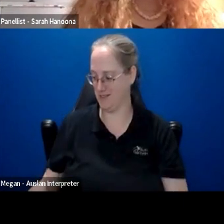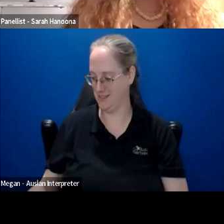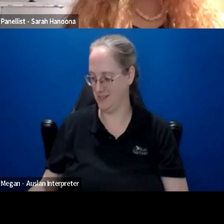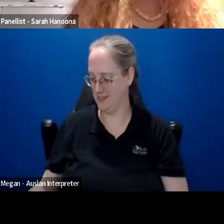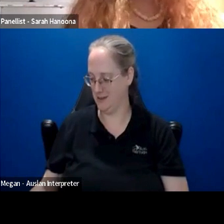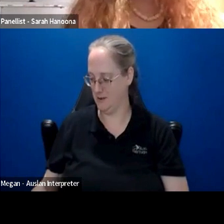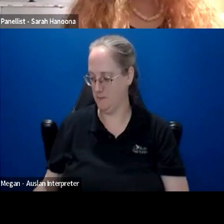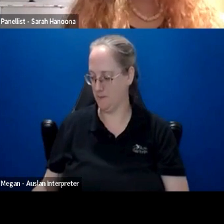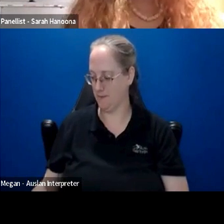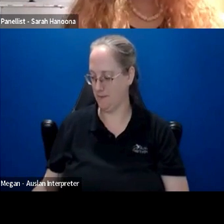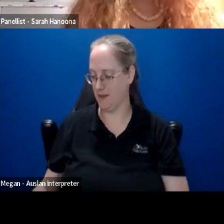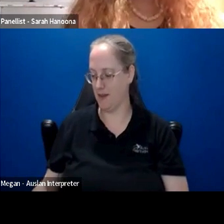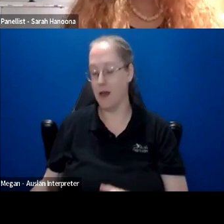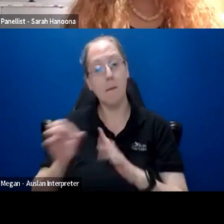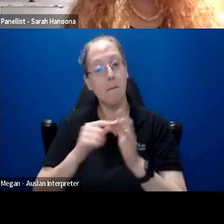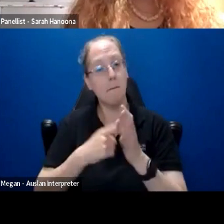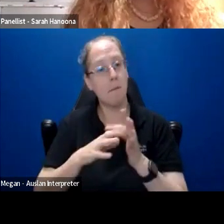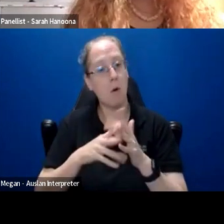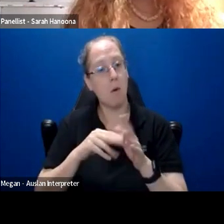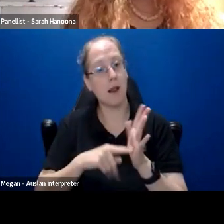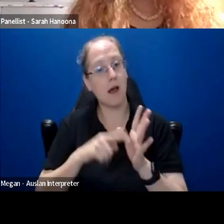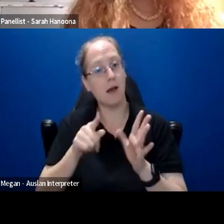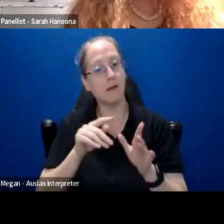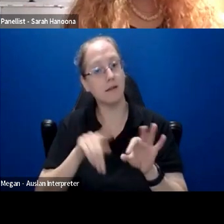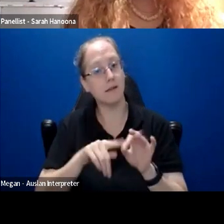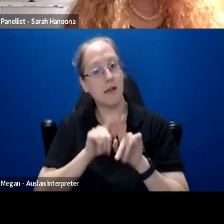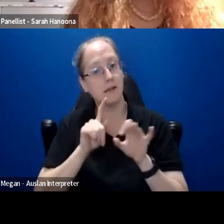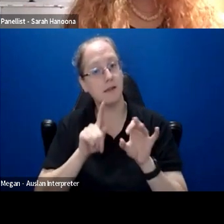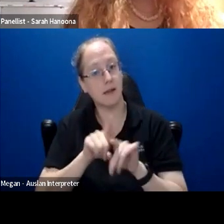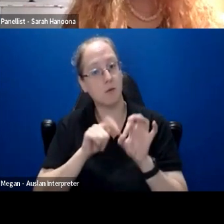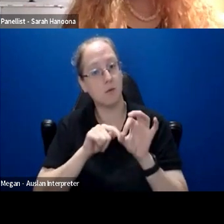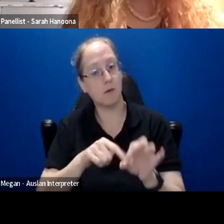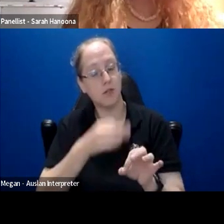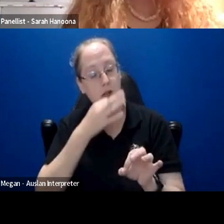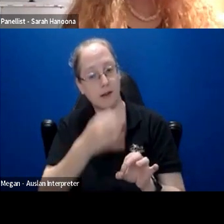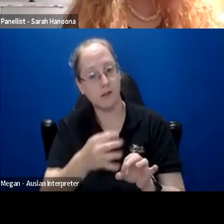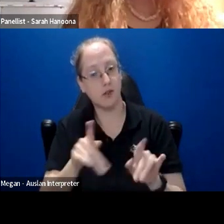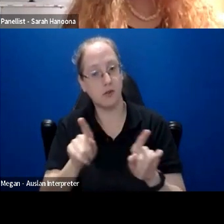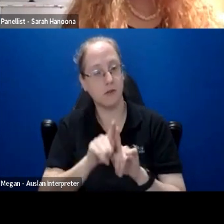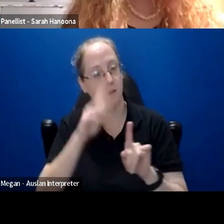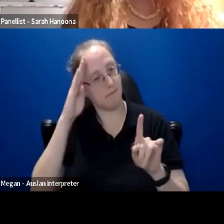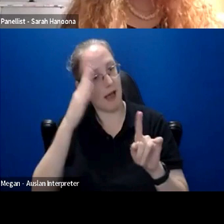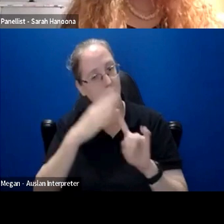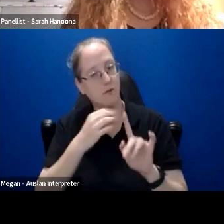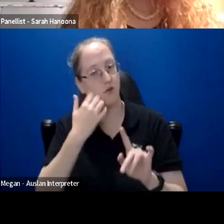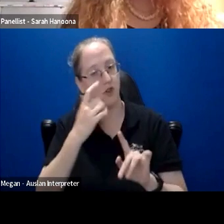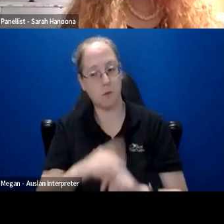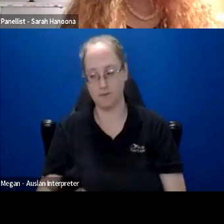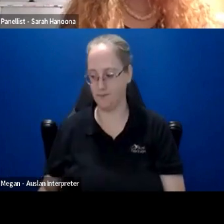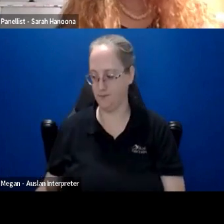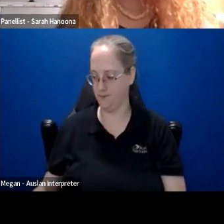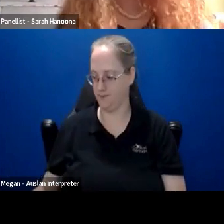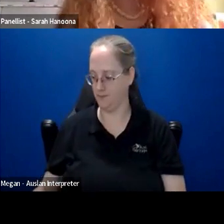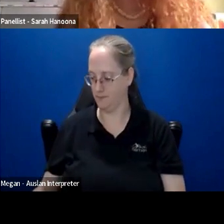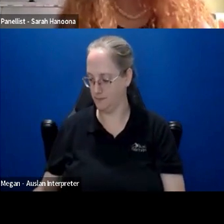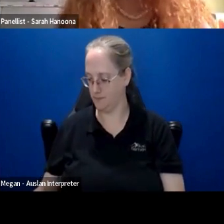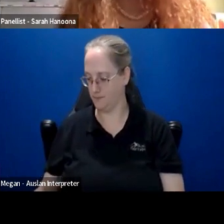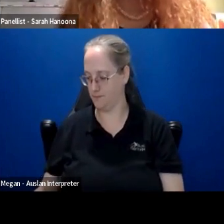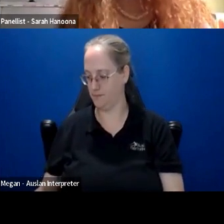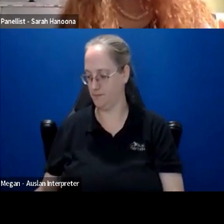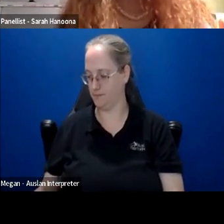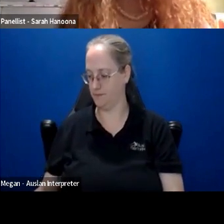same question. What are your hopes and aspirations for the future? For the future, so of course,